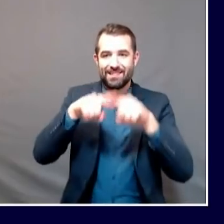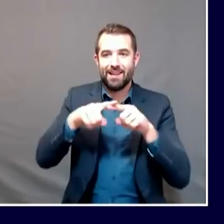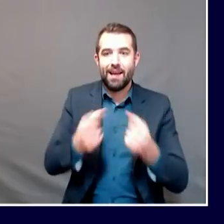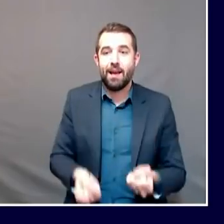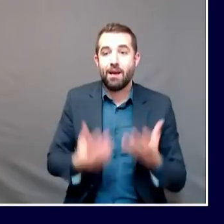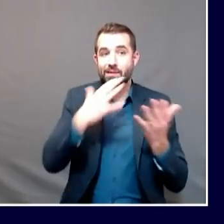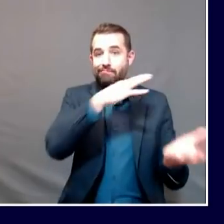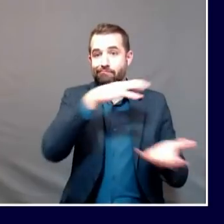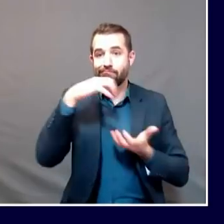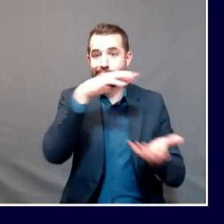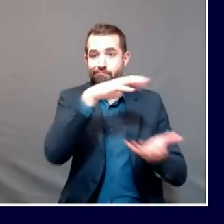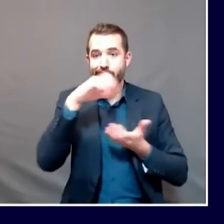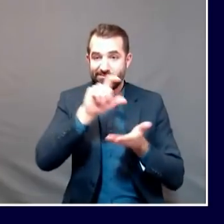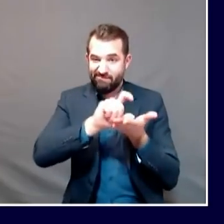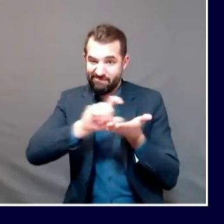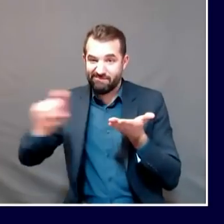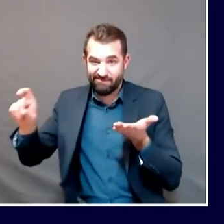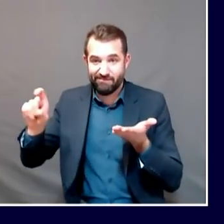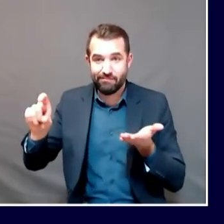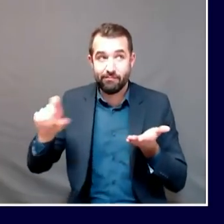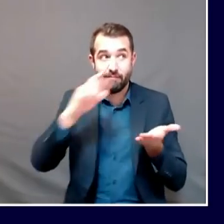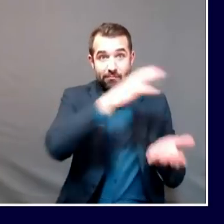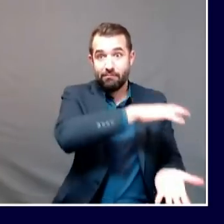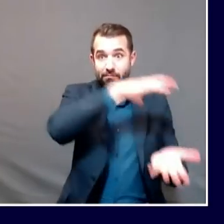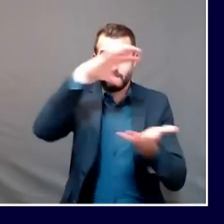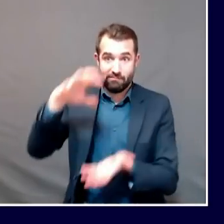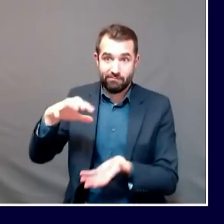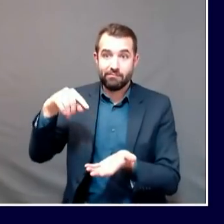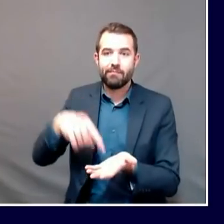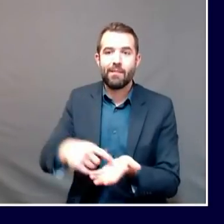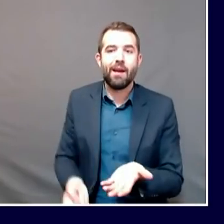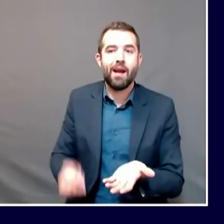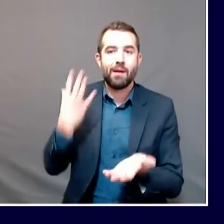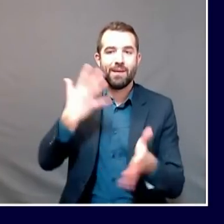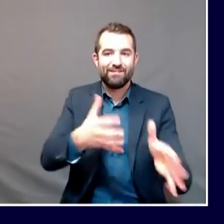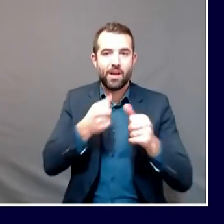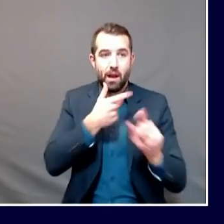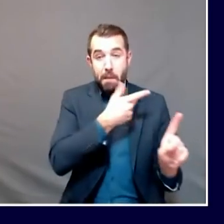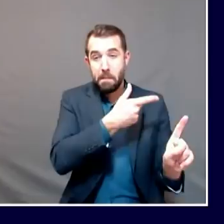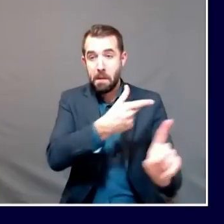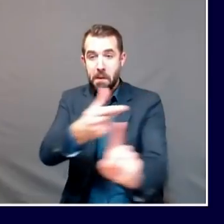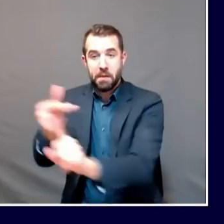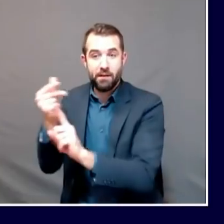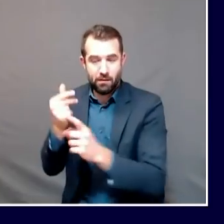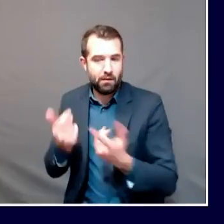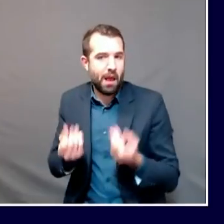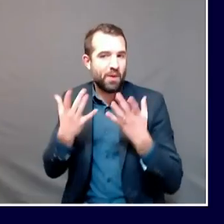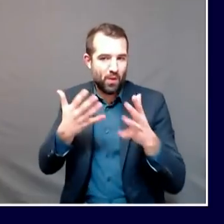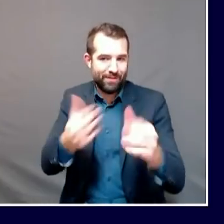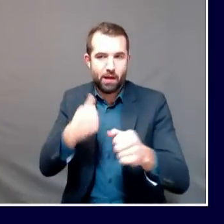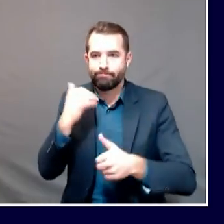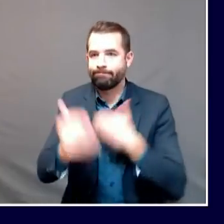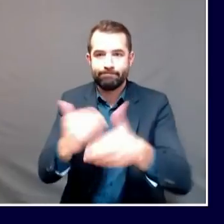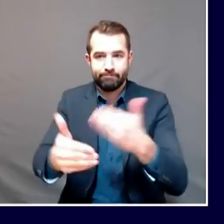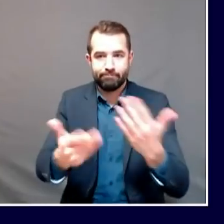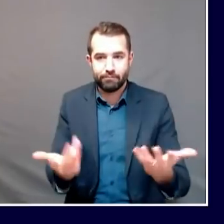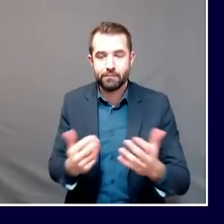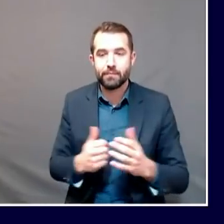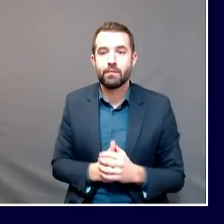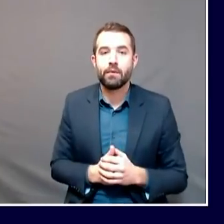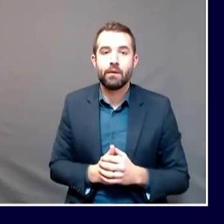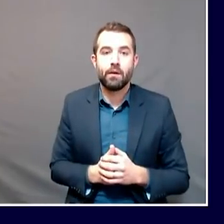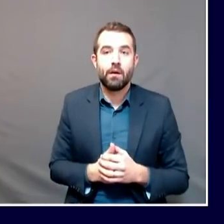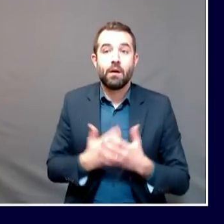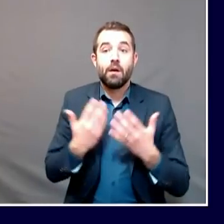start vaccinating people with it. But even after you reach certain thresholds of immunity, the virus is still